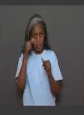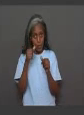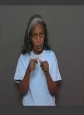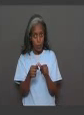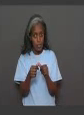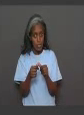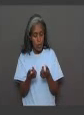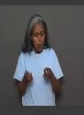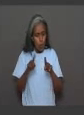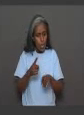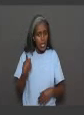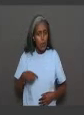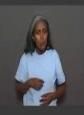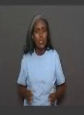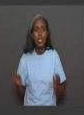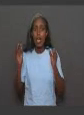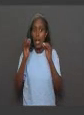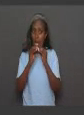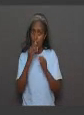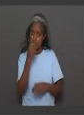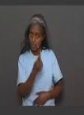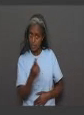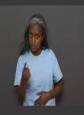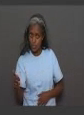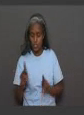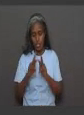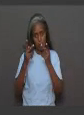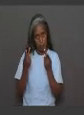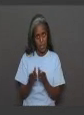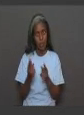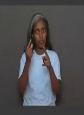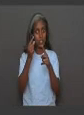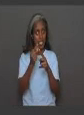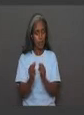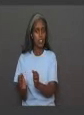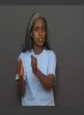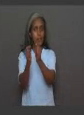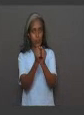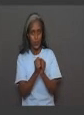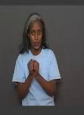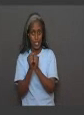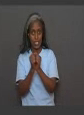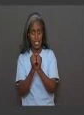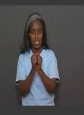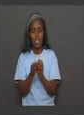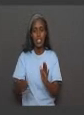Notice that when we add each pair of terms